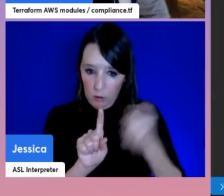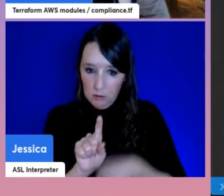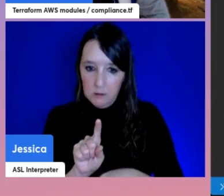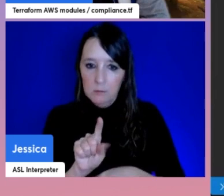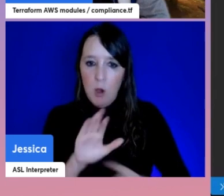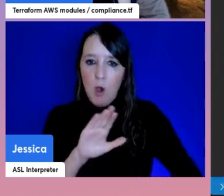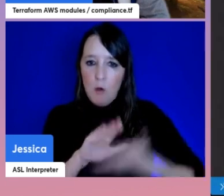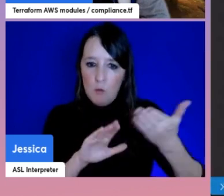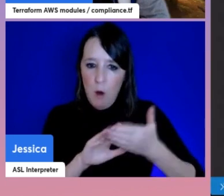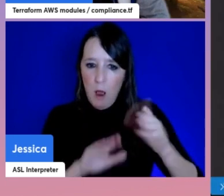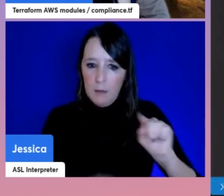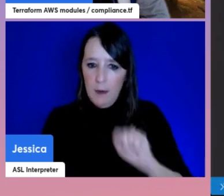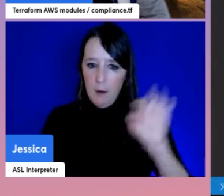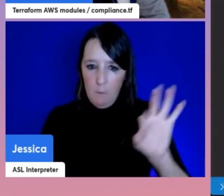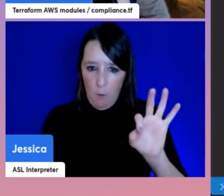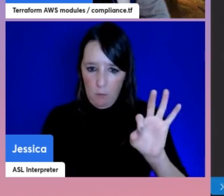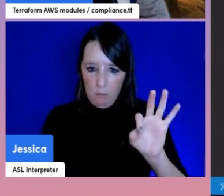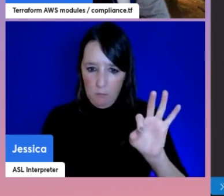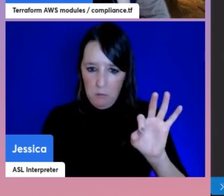can see, it's downloading